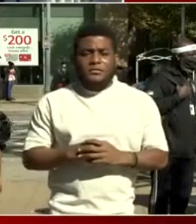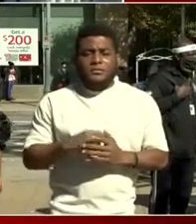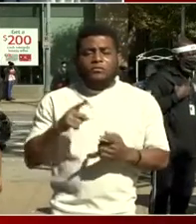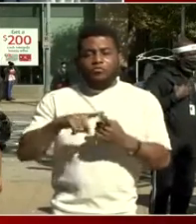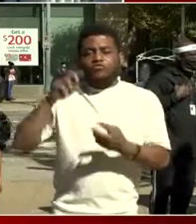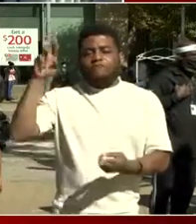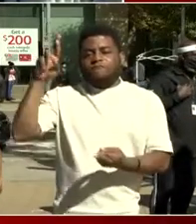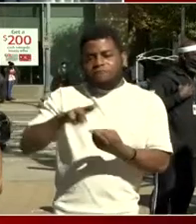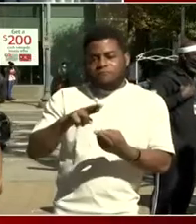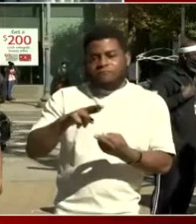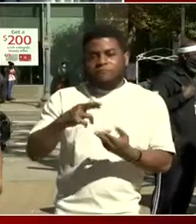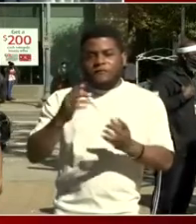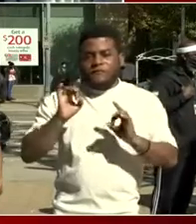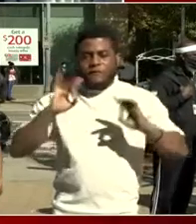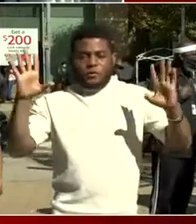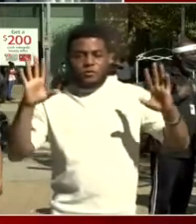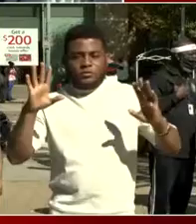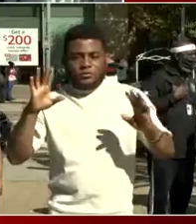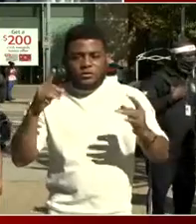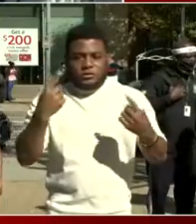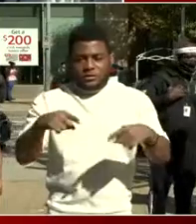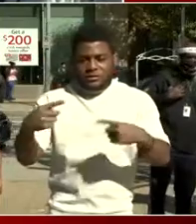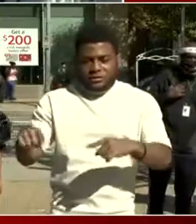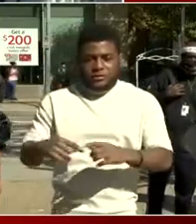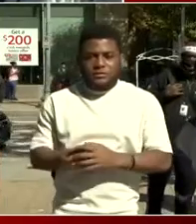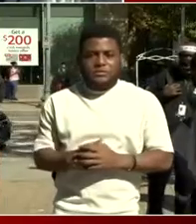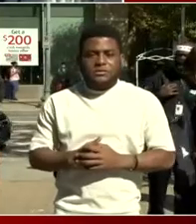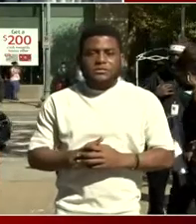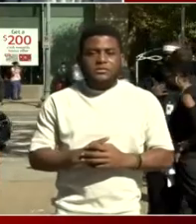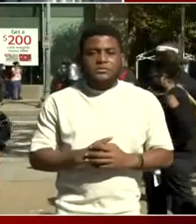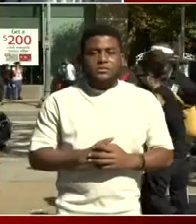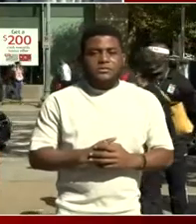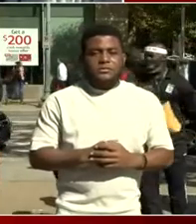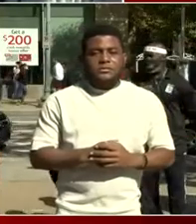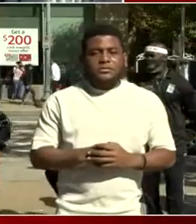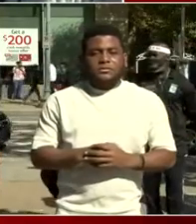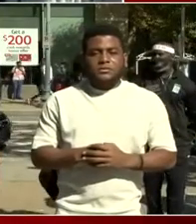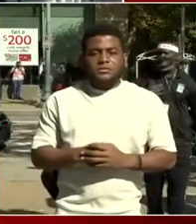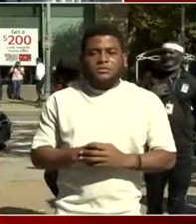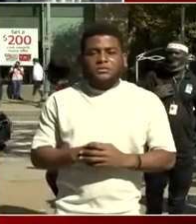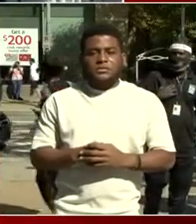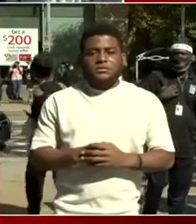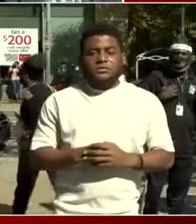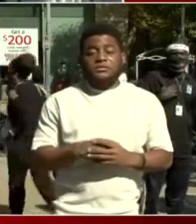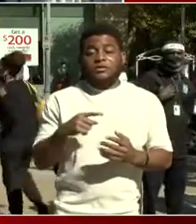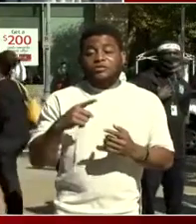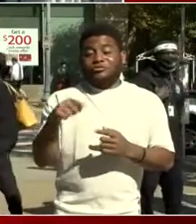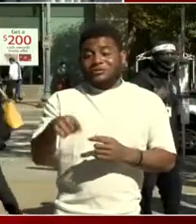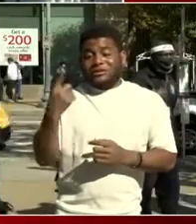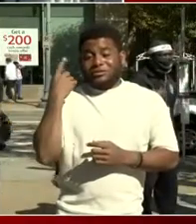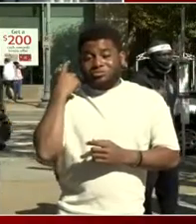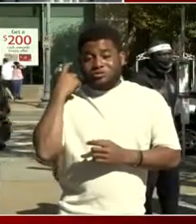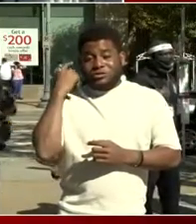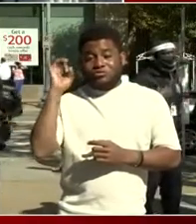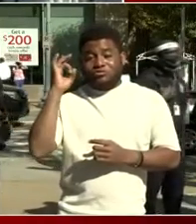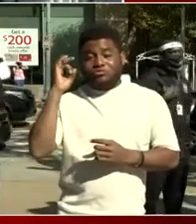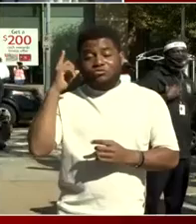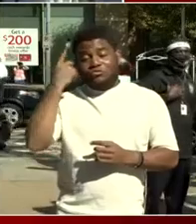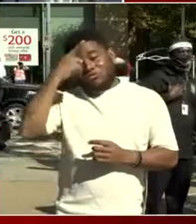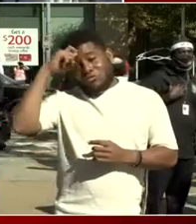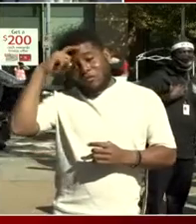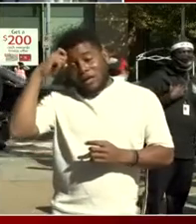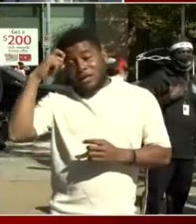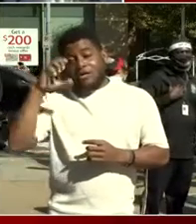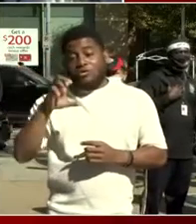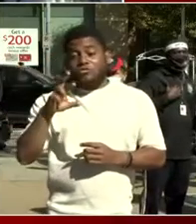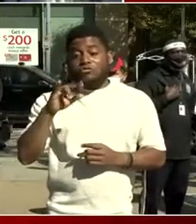crime. When analyzing the Summer Crime Prevention Initiative results over the years, we've seen violent crime reductions ranging from